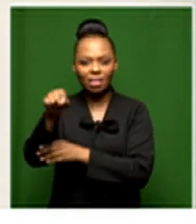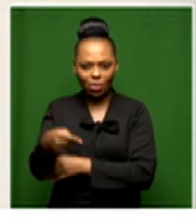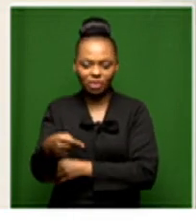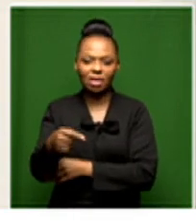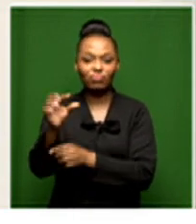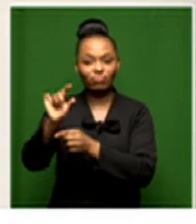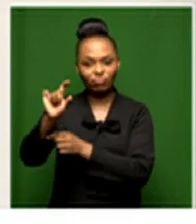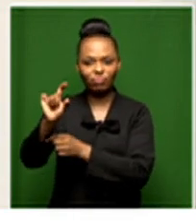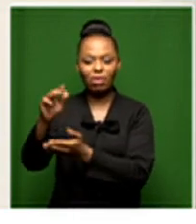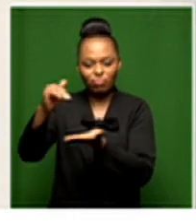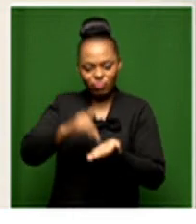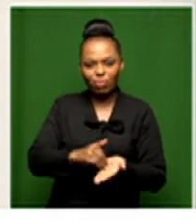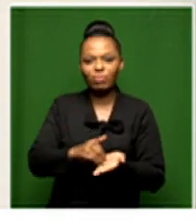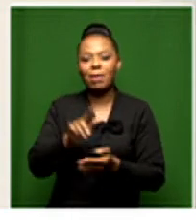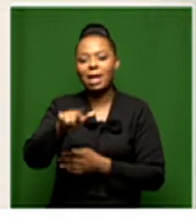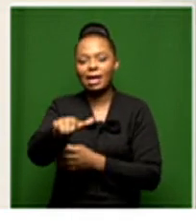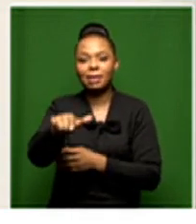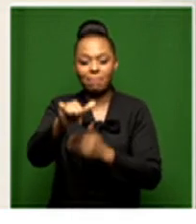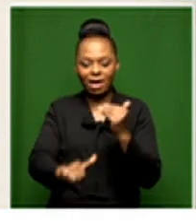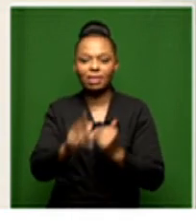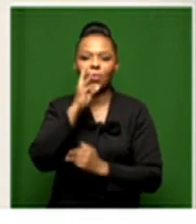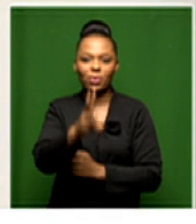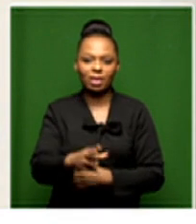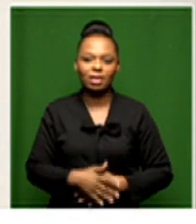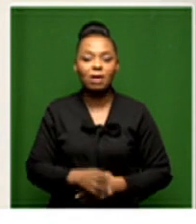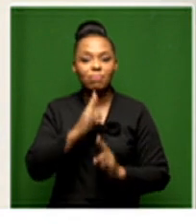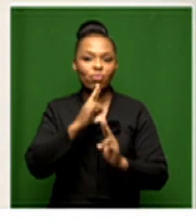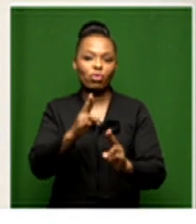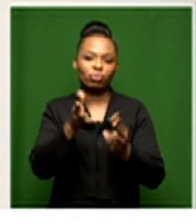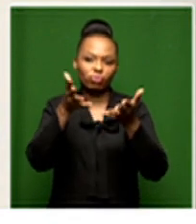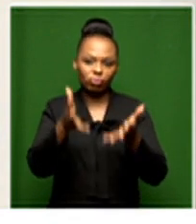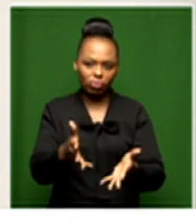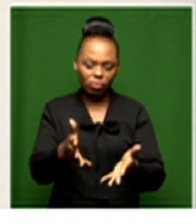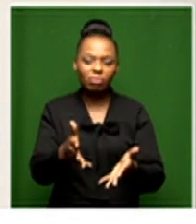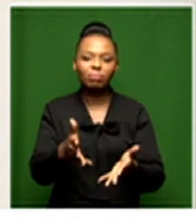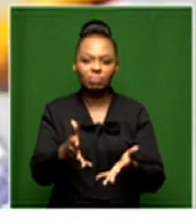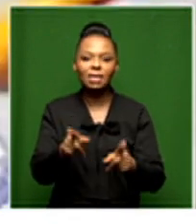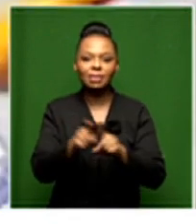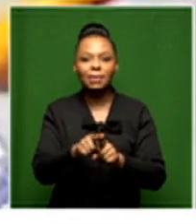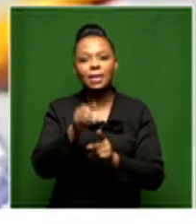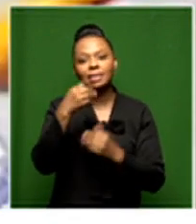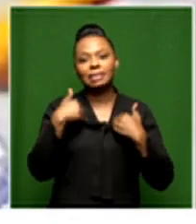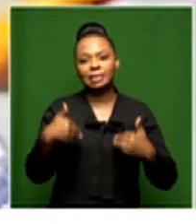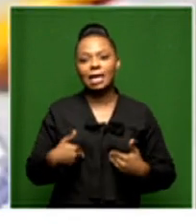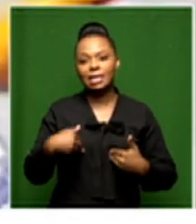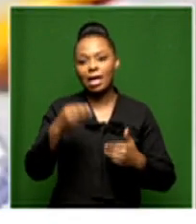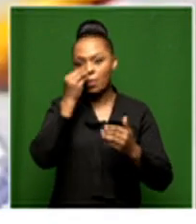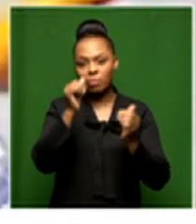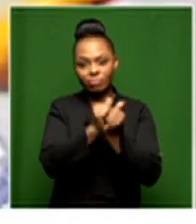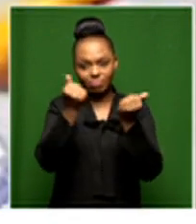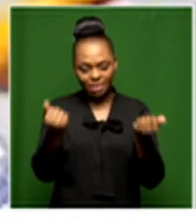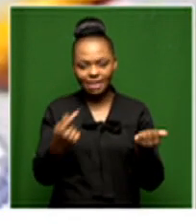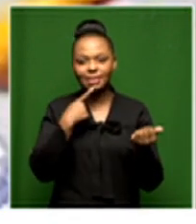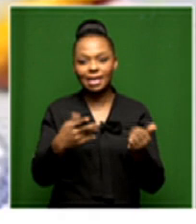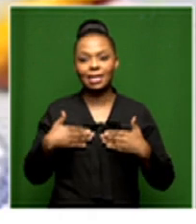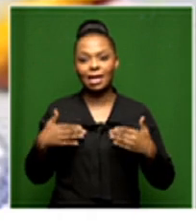month. Now, this is what is being reported. And initially in the Sunday Times, they reported that Health Minister Dr.